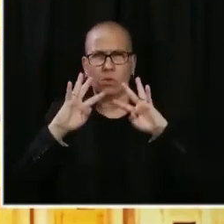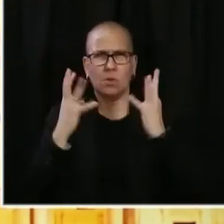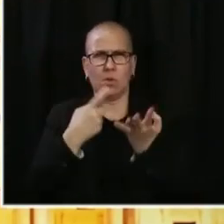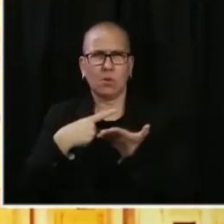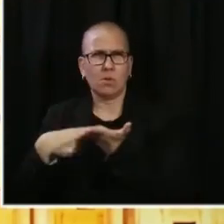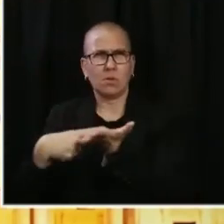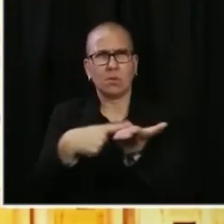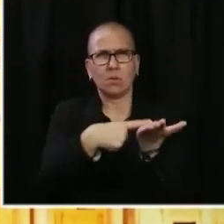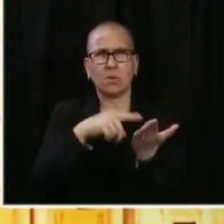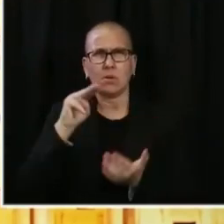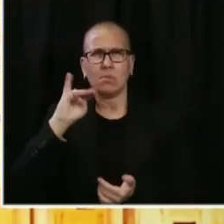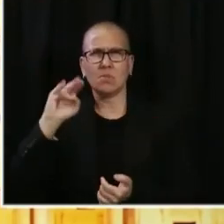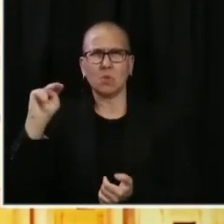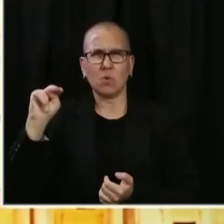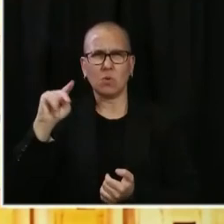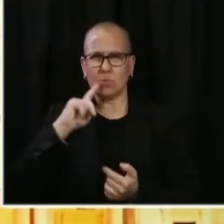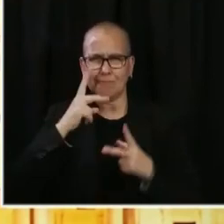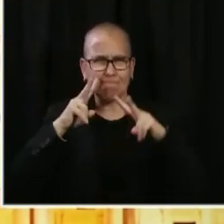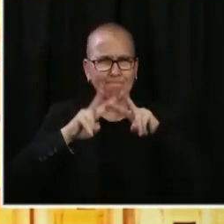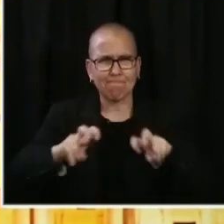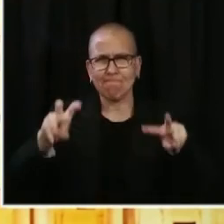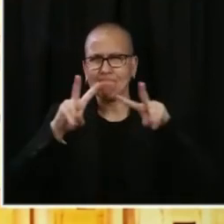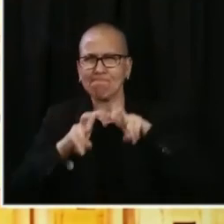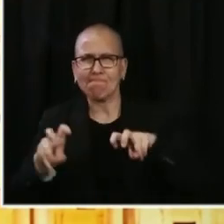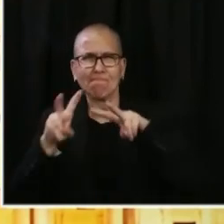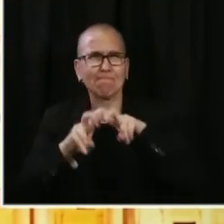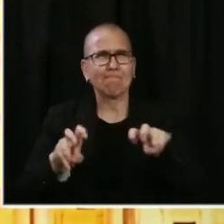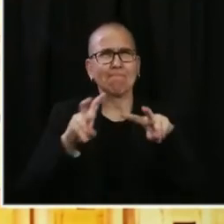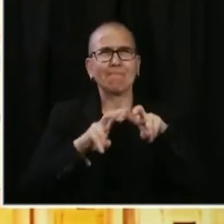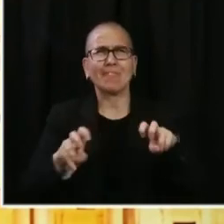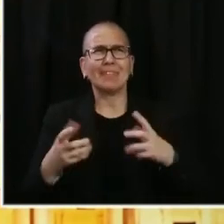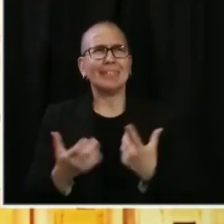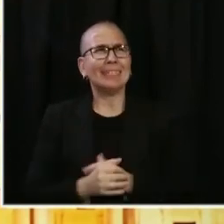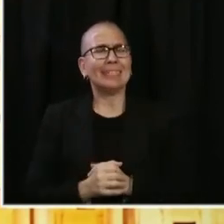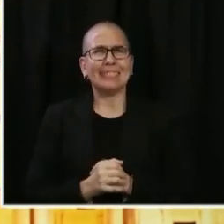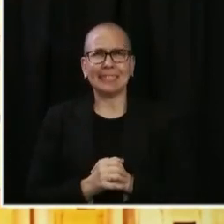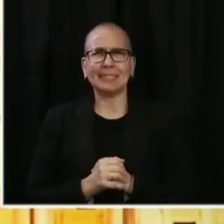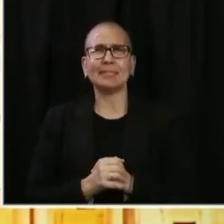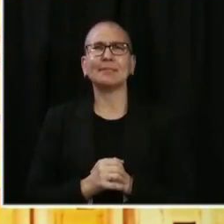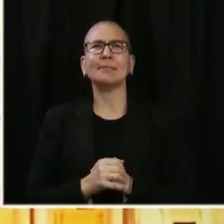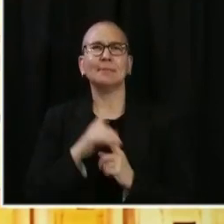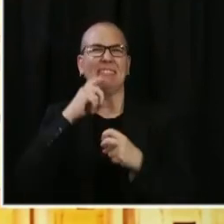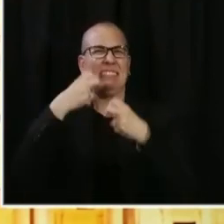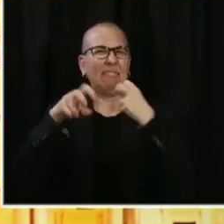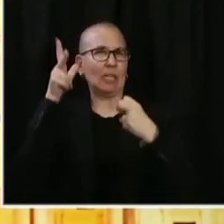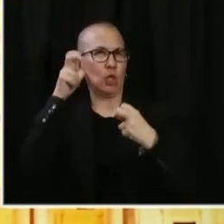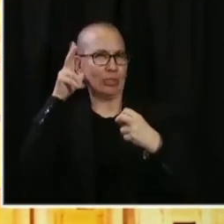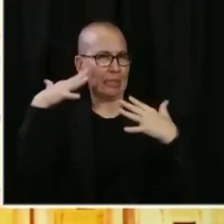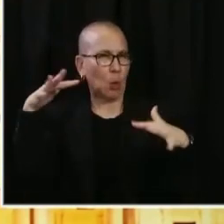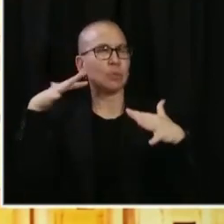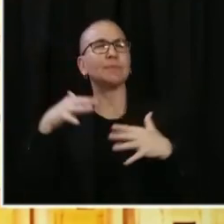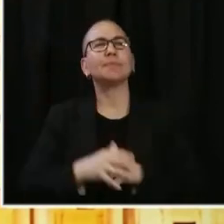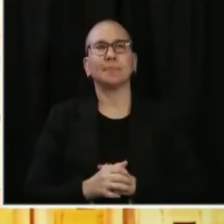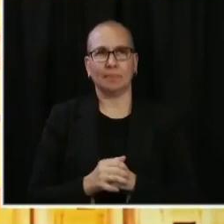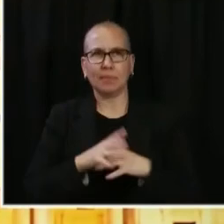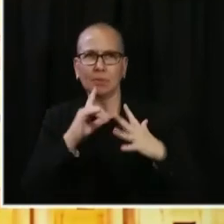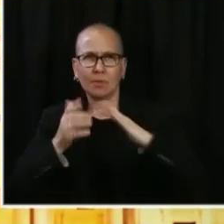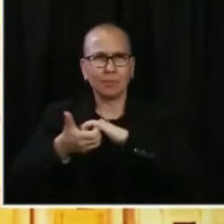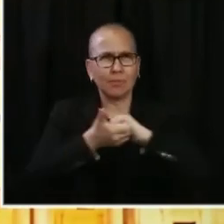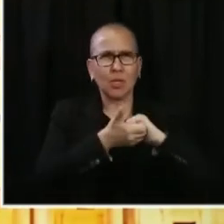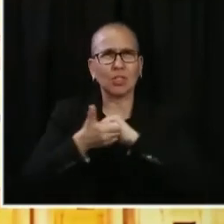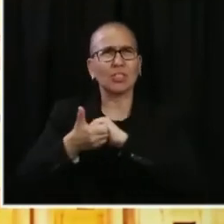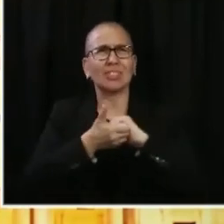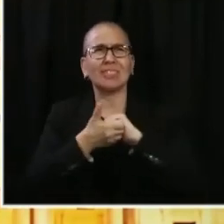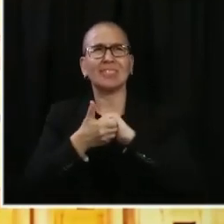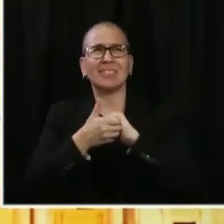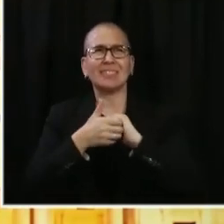hit our all-time record with over 6,700 Minnesotans tested. All of this work was done in partnership with our cutting-edge health